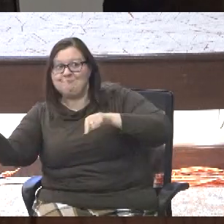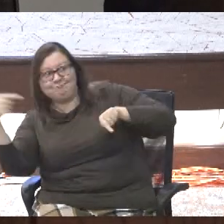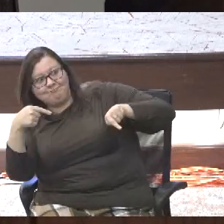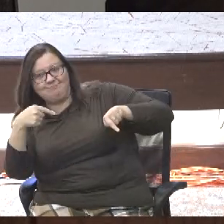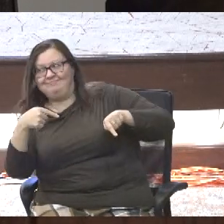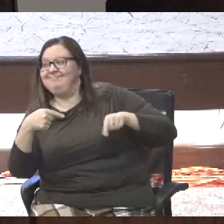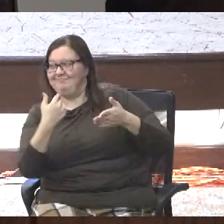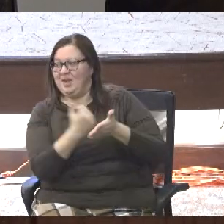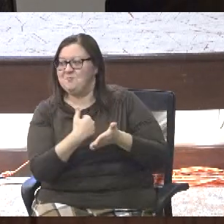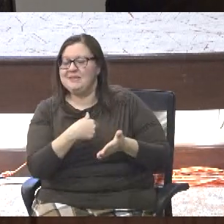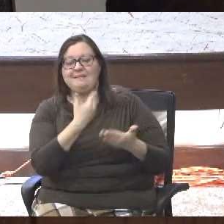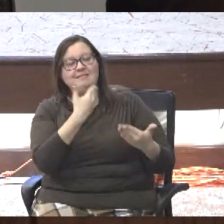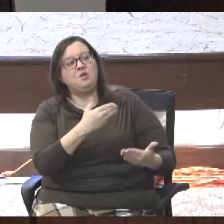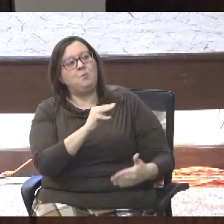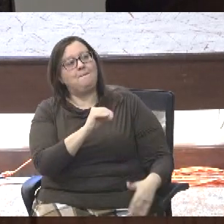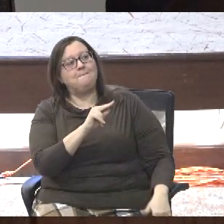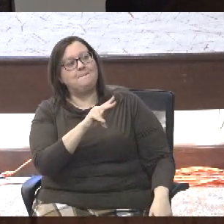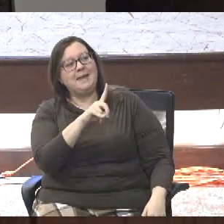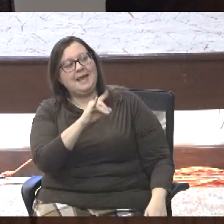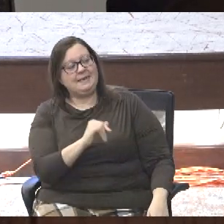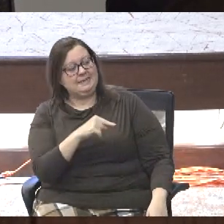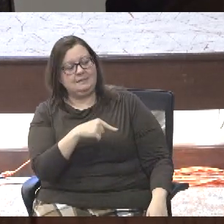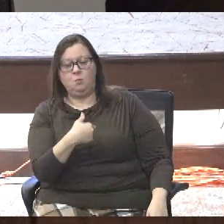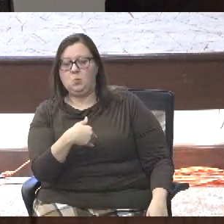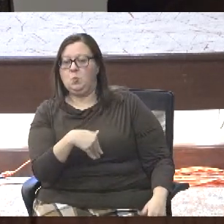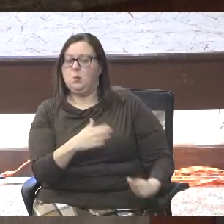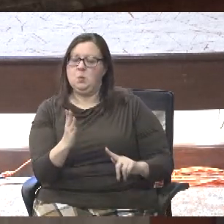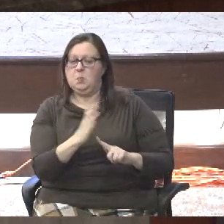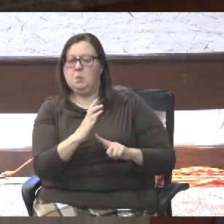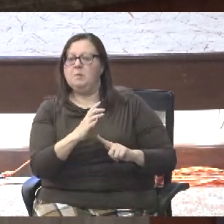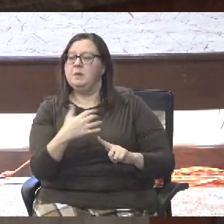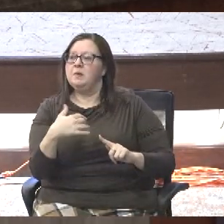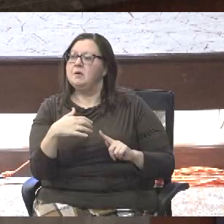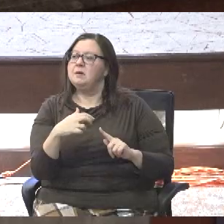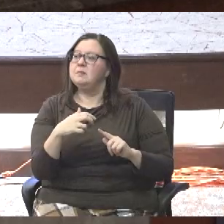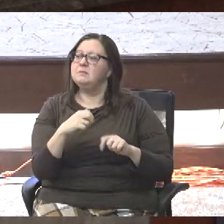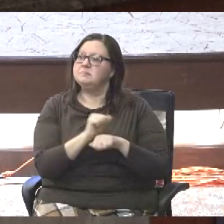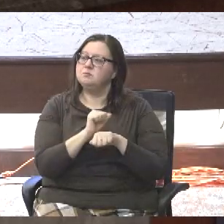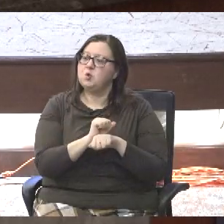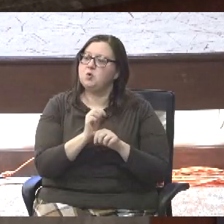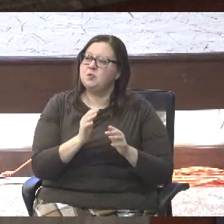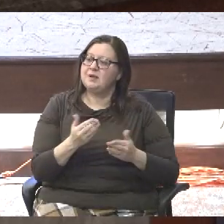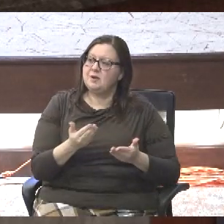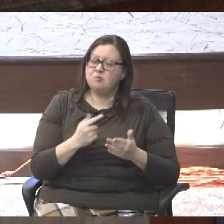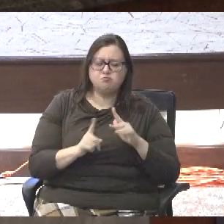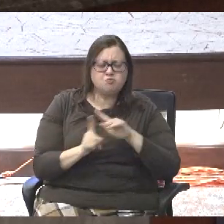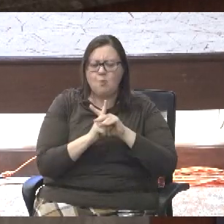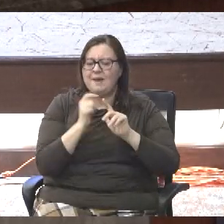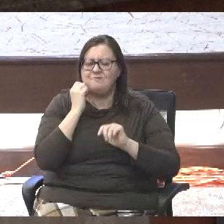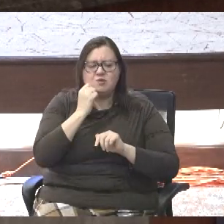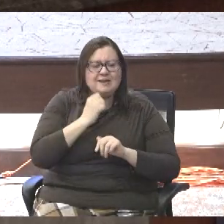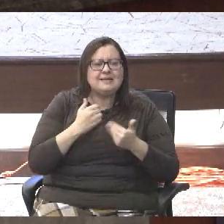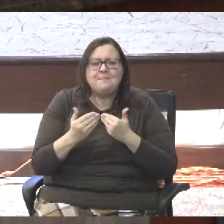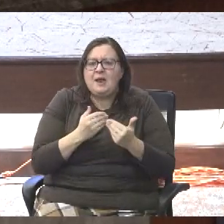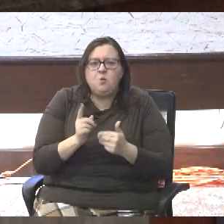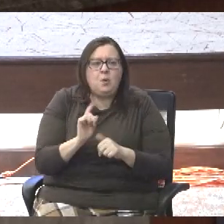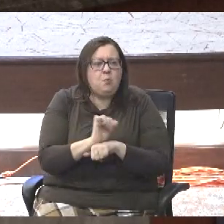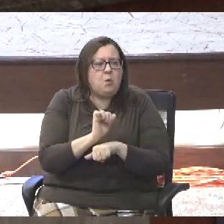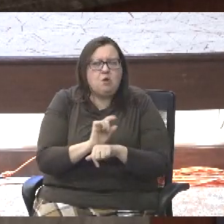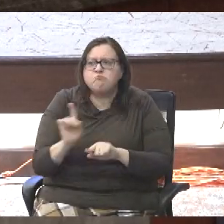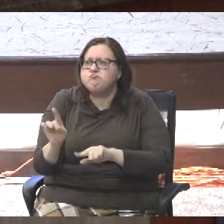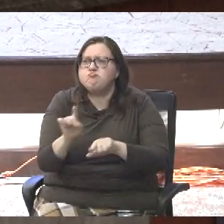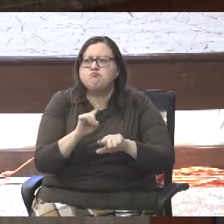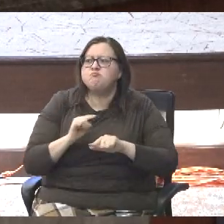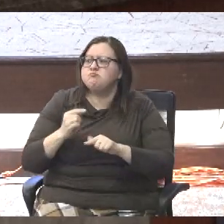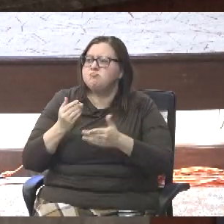say, Mandy really is an exemplary employee and shows up each day, no matter where she's showing up to work, to serve the